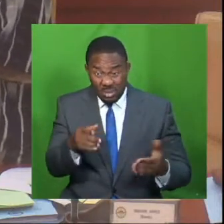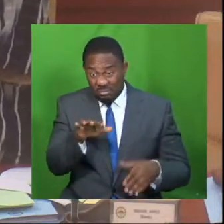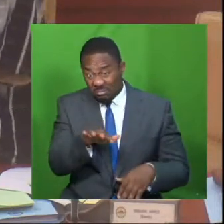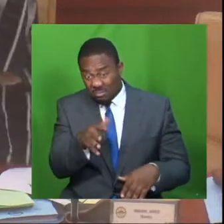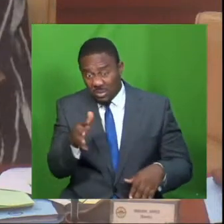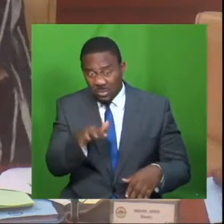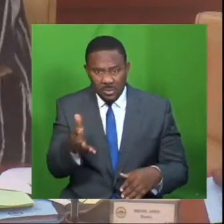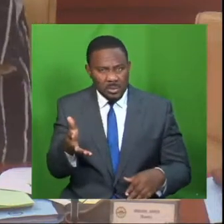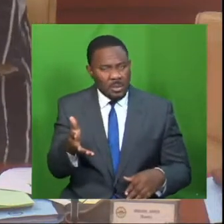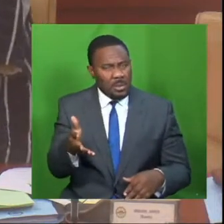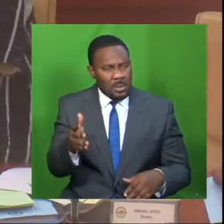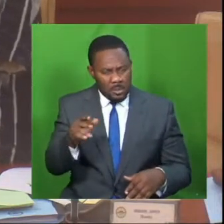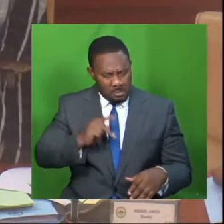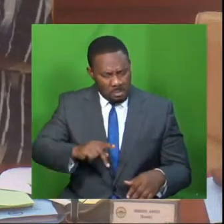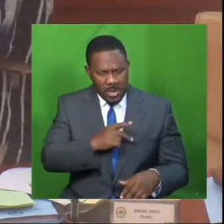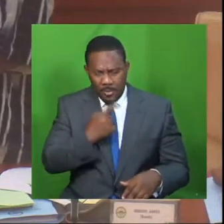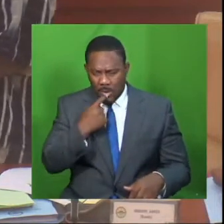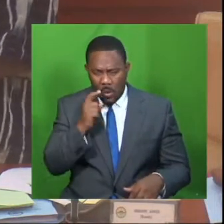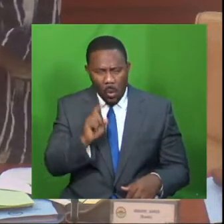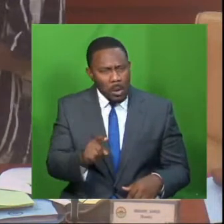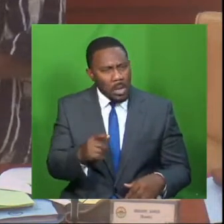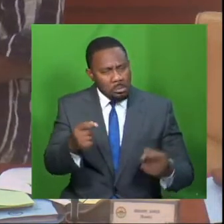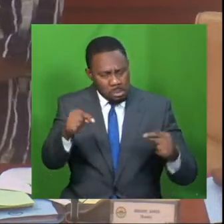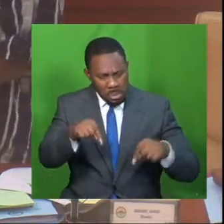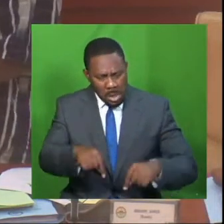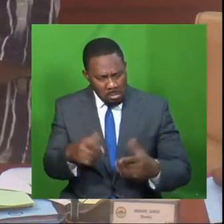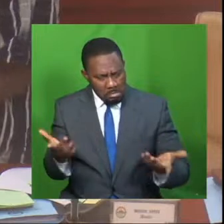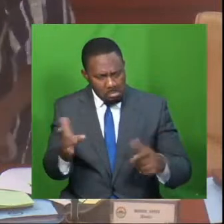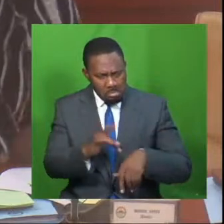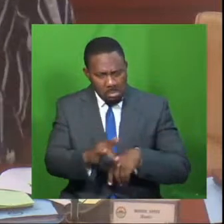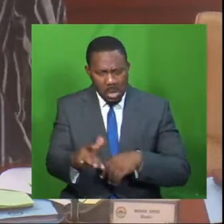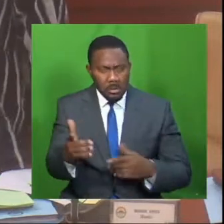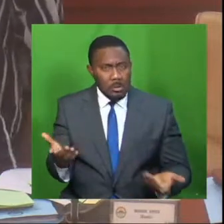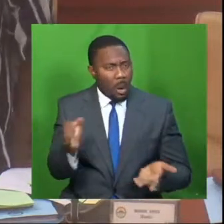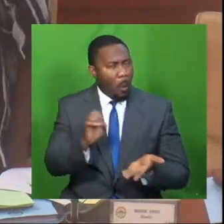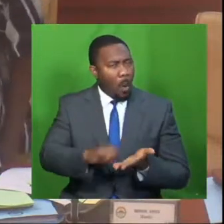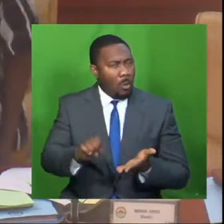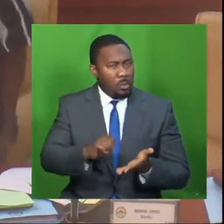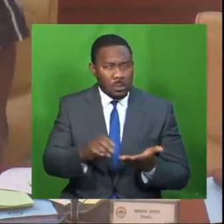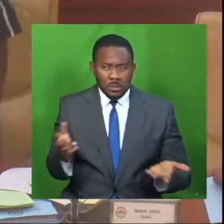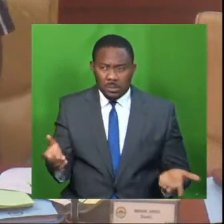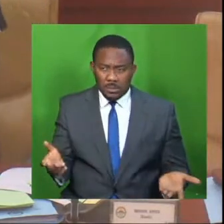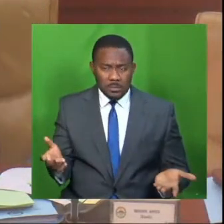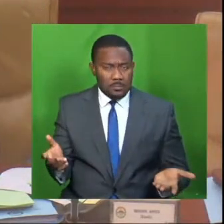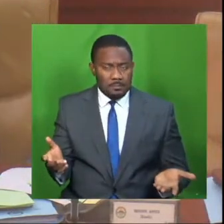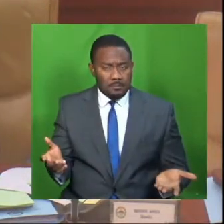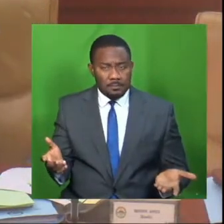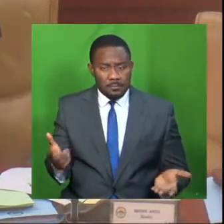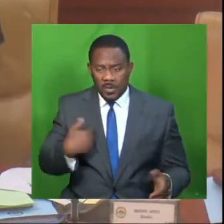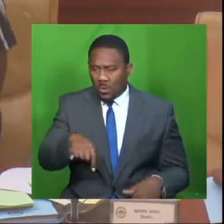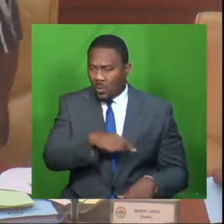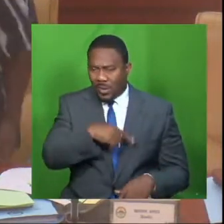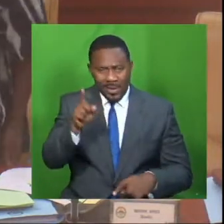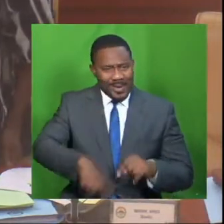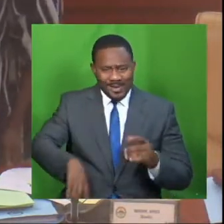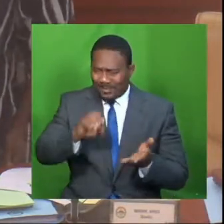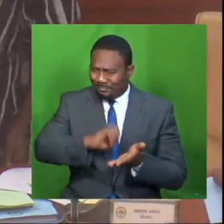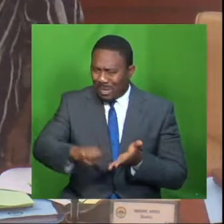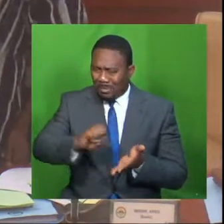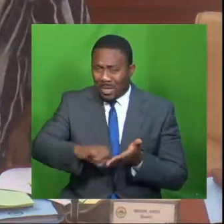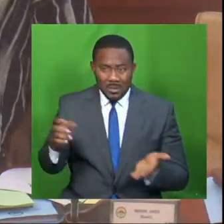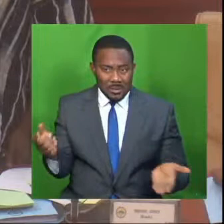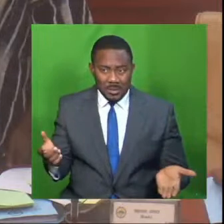well that today the Honorable Minister for Finance, Honorable Ken Ofori-Atta, will be appearing before